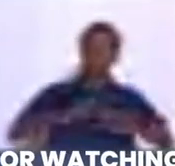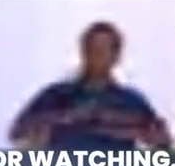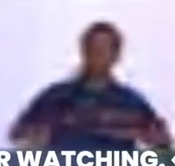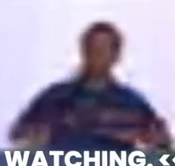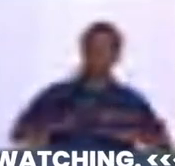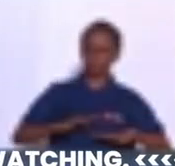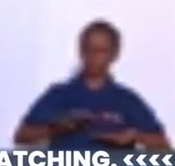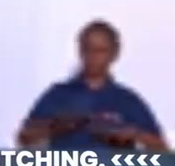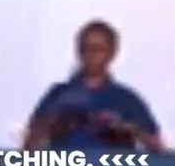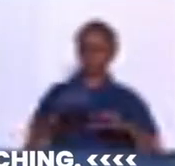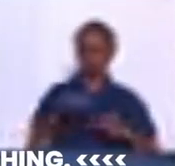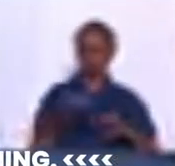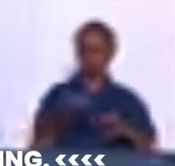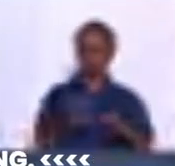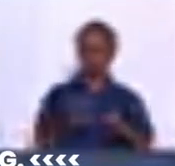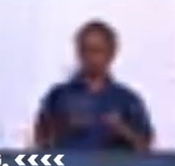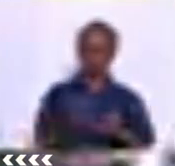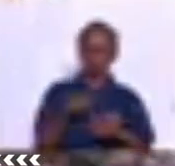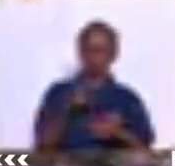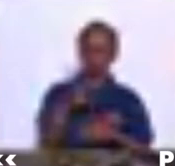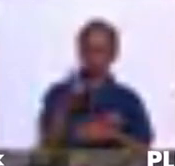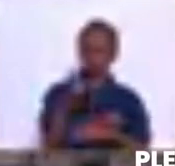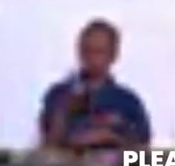Anyway, I will not say anything.